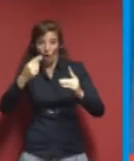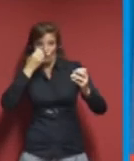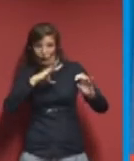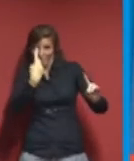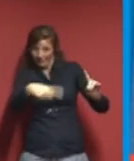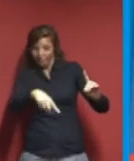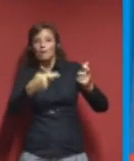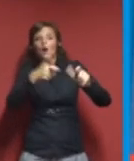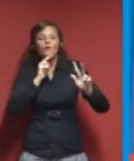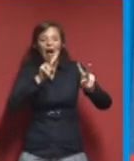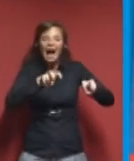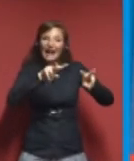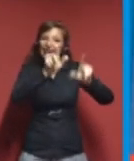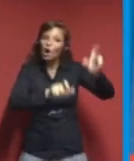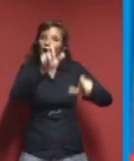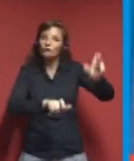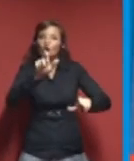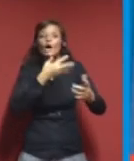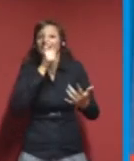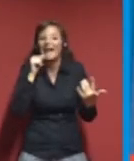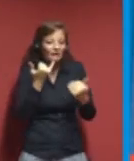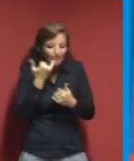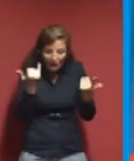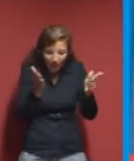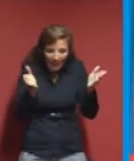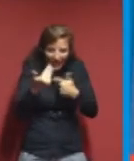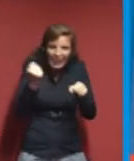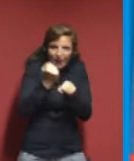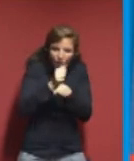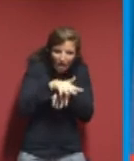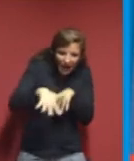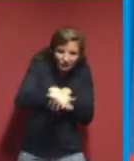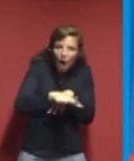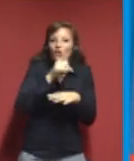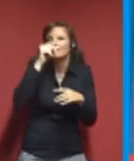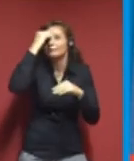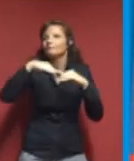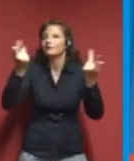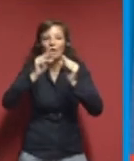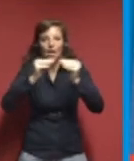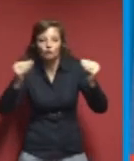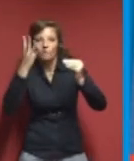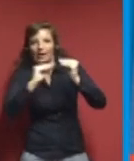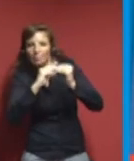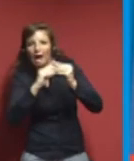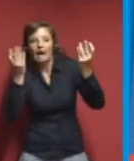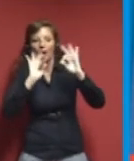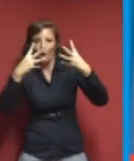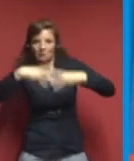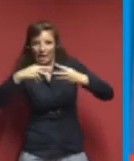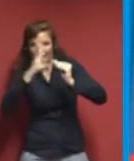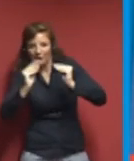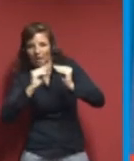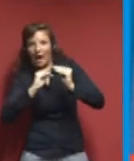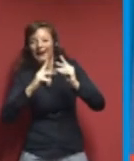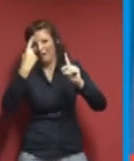to have their own machine shops. They had to make all sorts of things. And let me see if I can get the next slide here. I was looking at